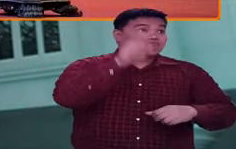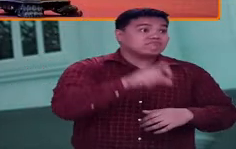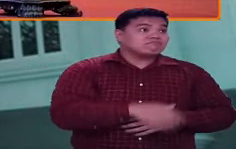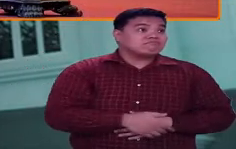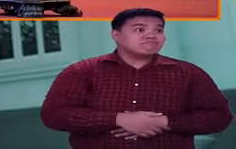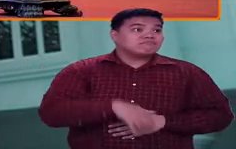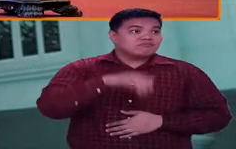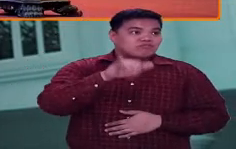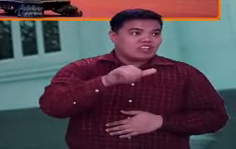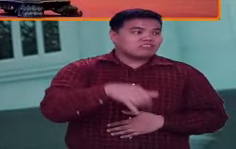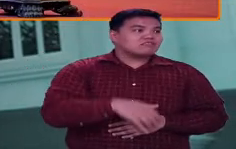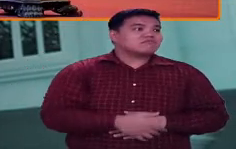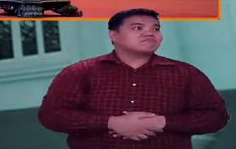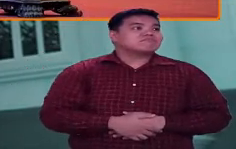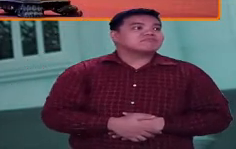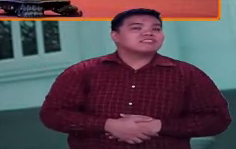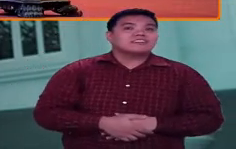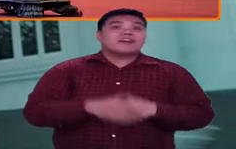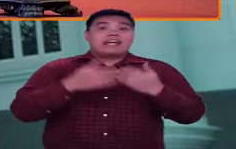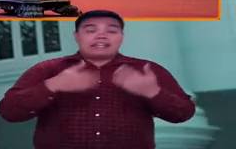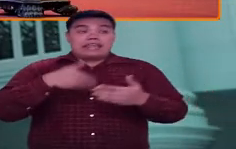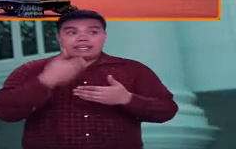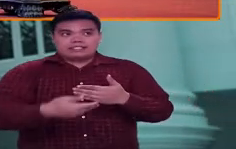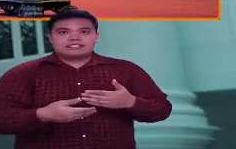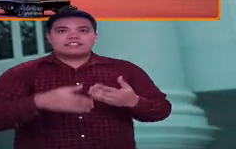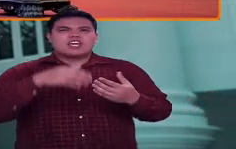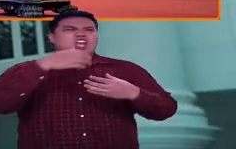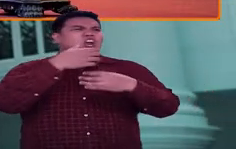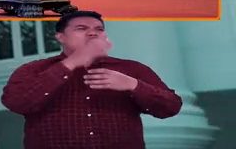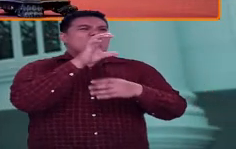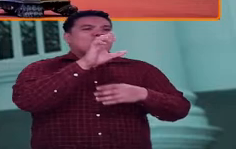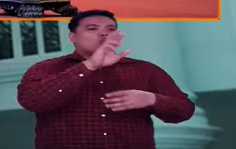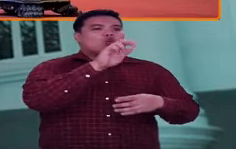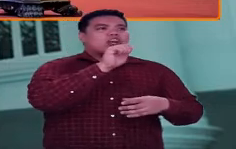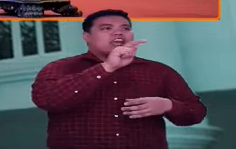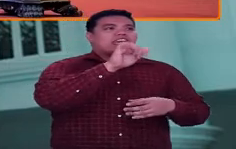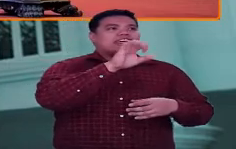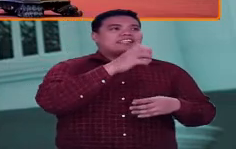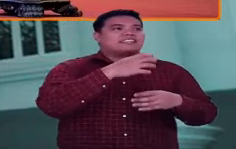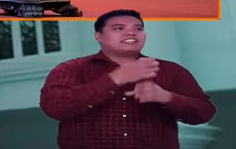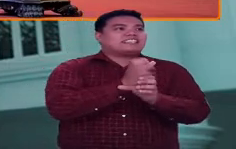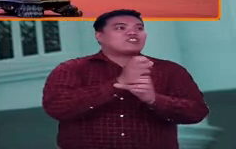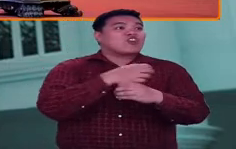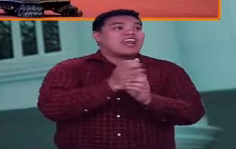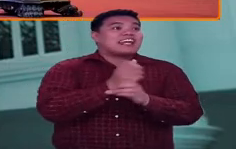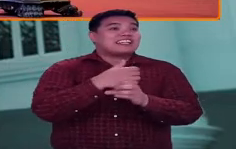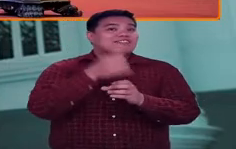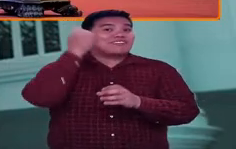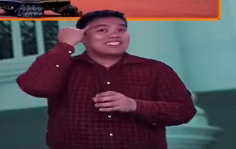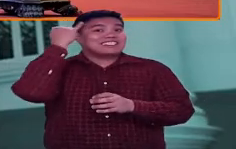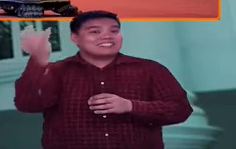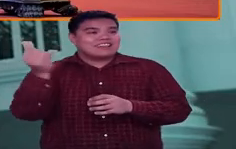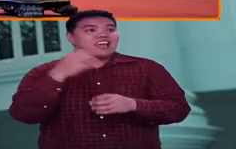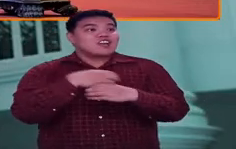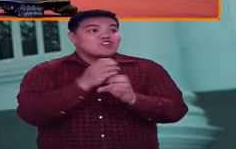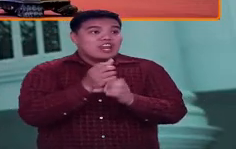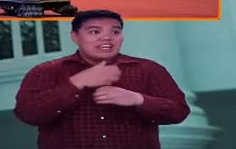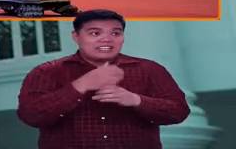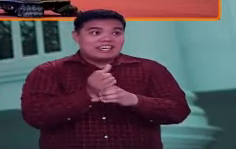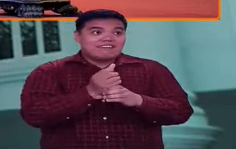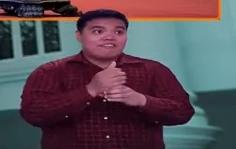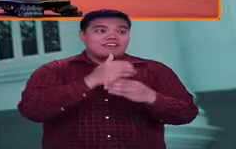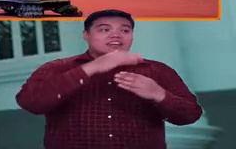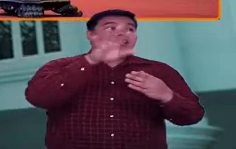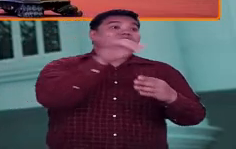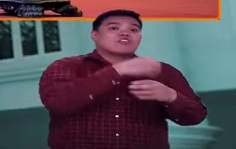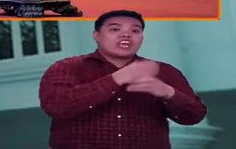can. Number three, strategic methods or creative strategies. Creative strategies. You think, wow,